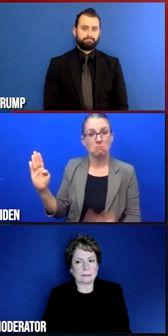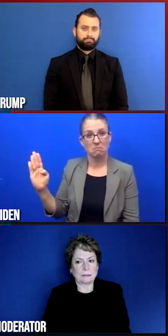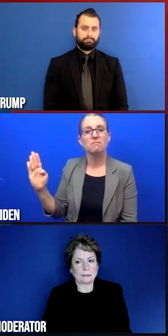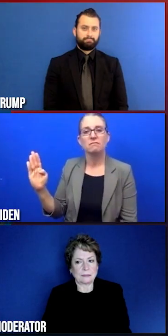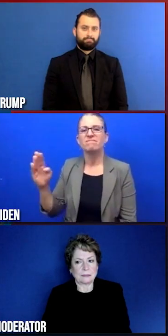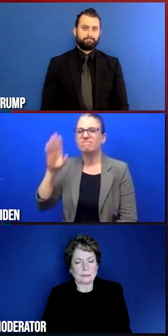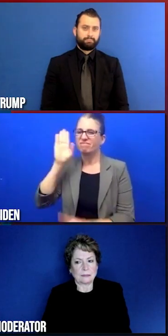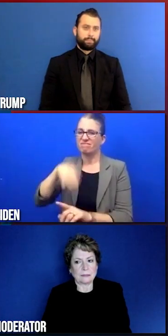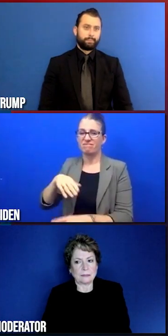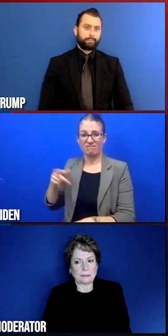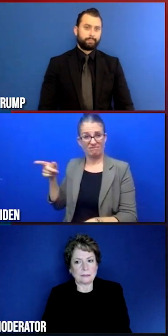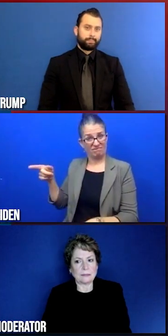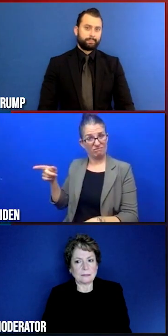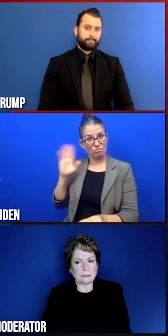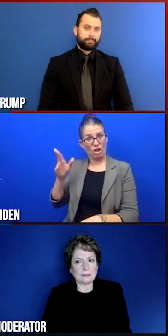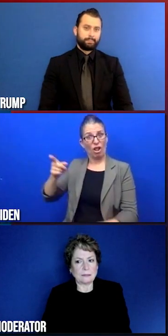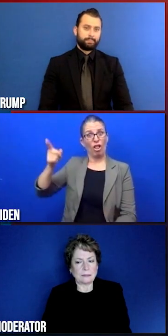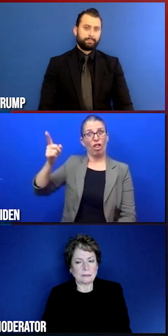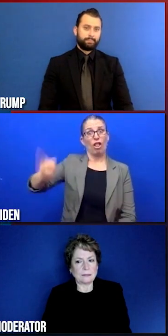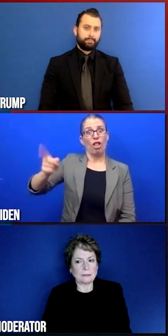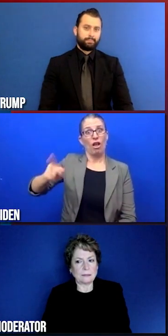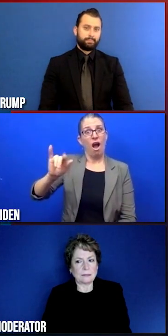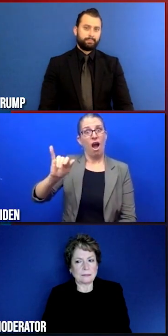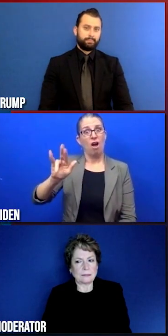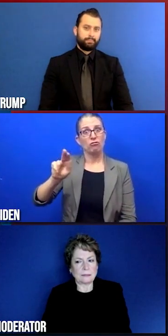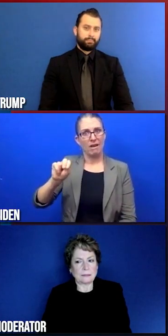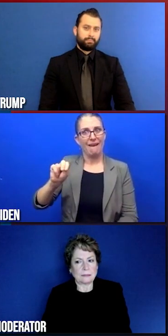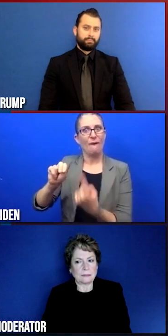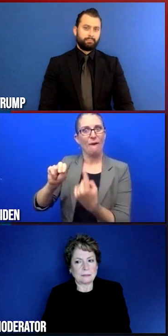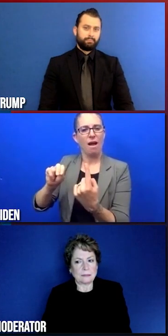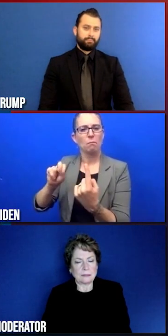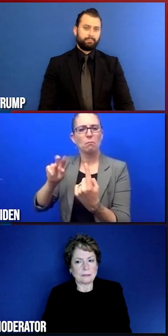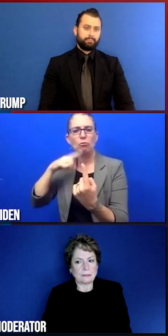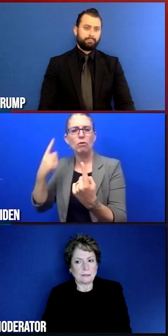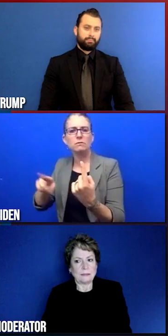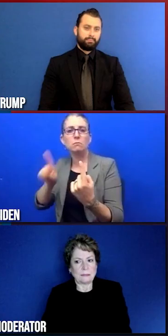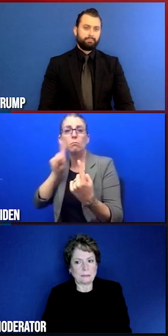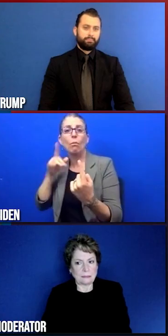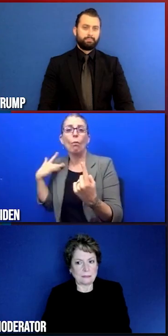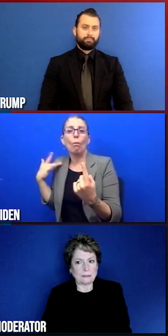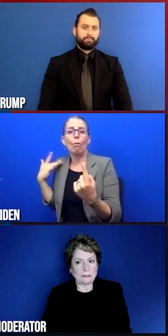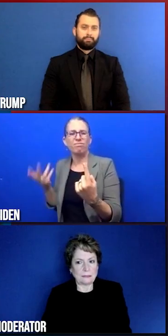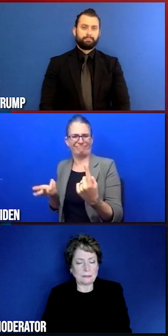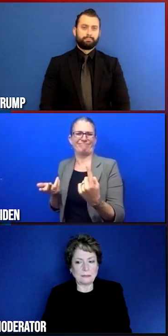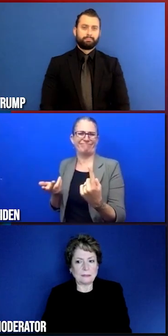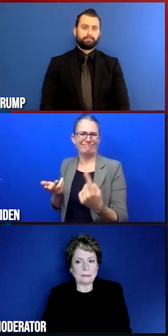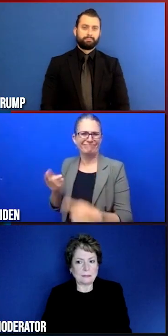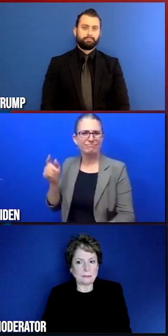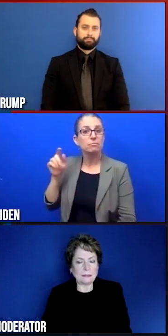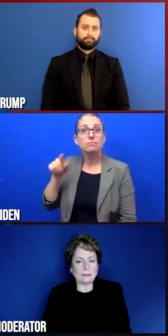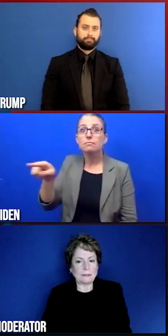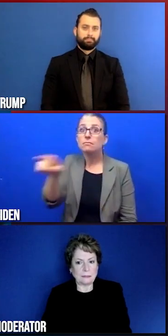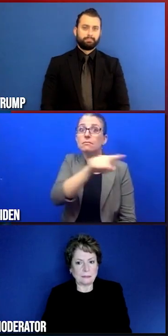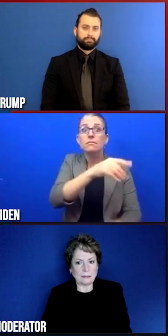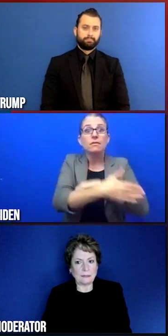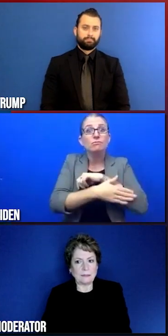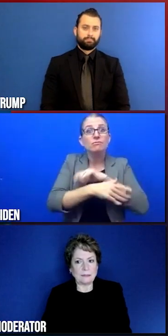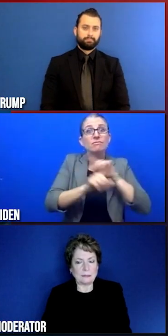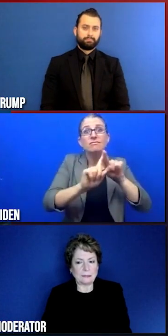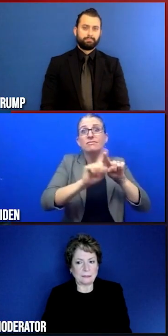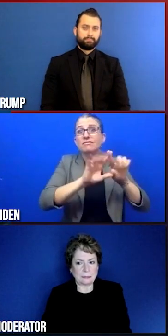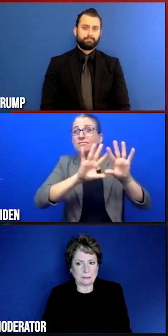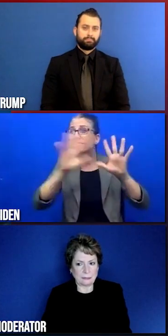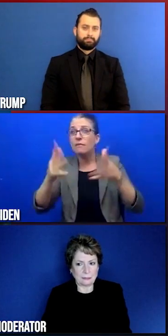are in a situation where we have foreign countries trying to interfere in the outcome of our election. His own national